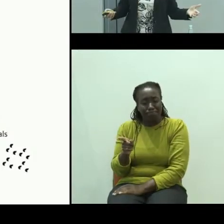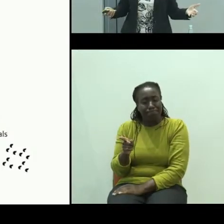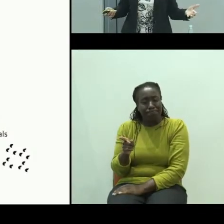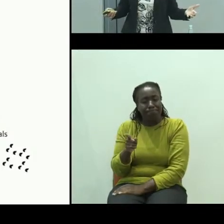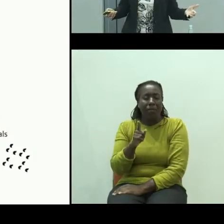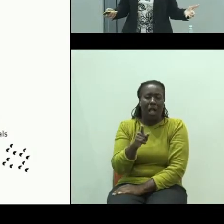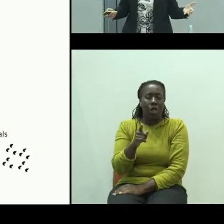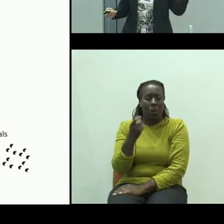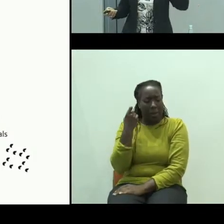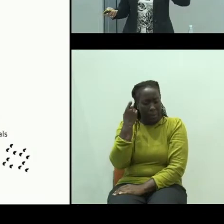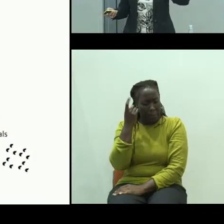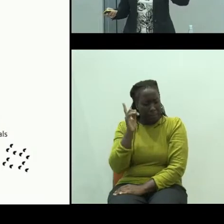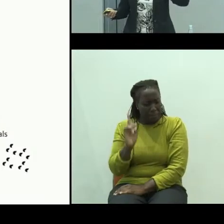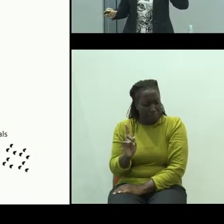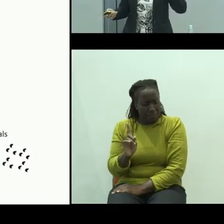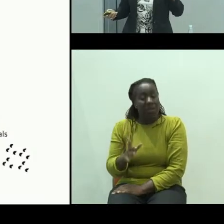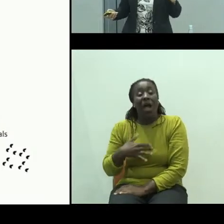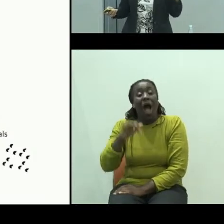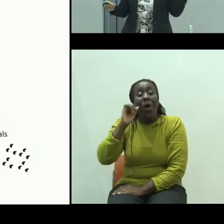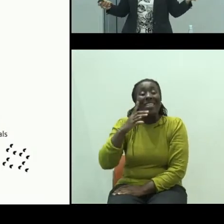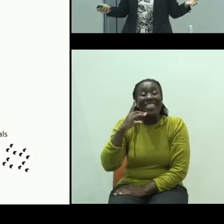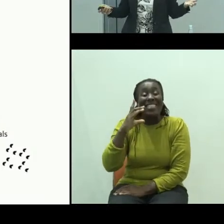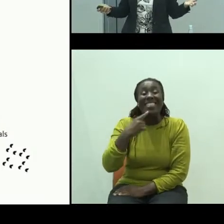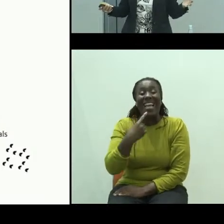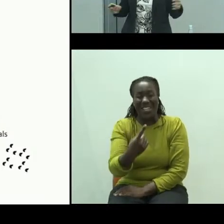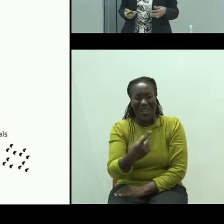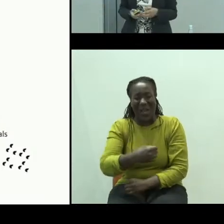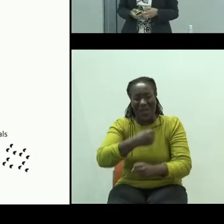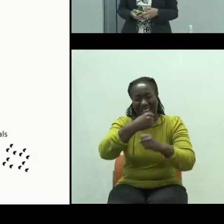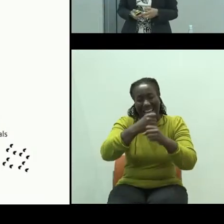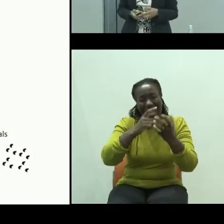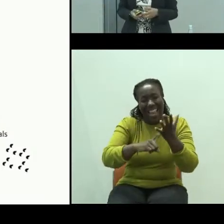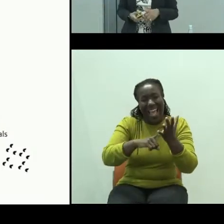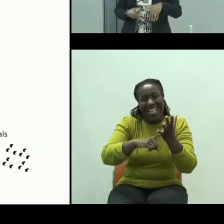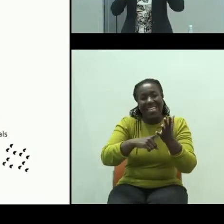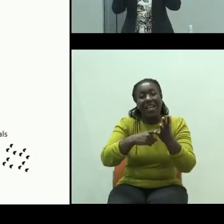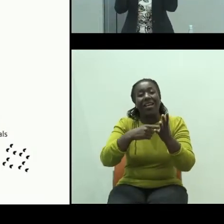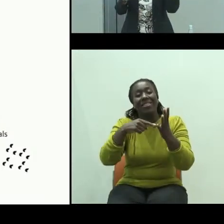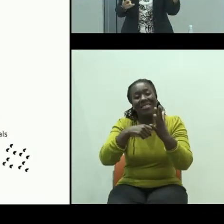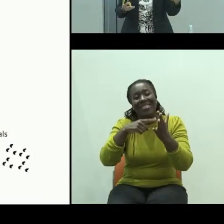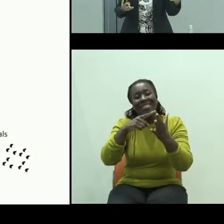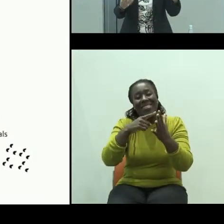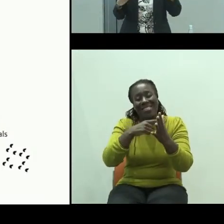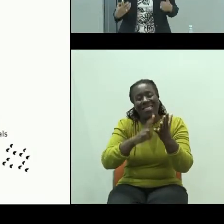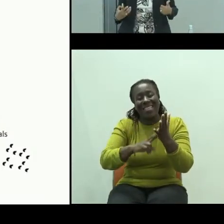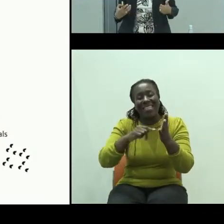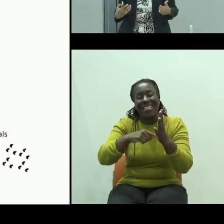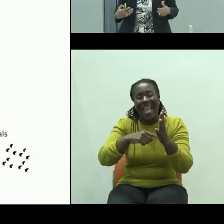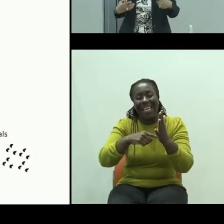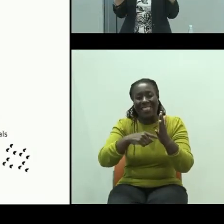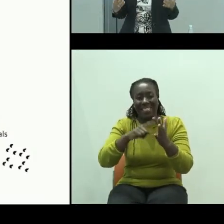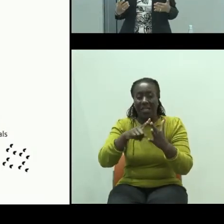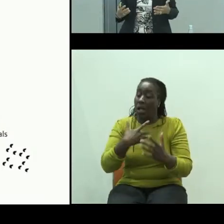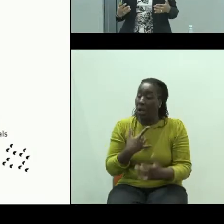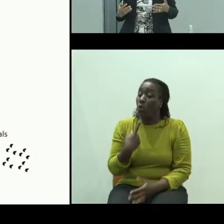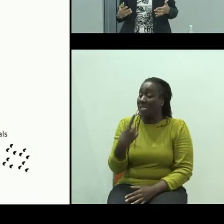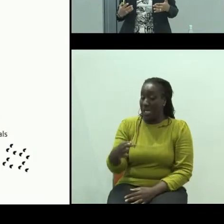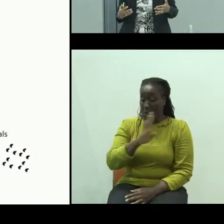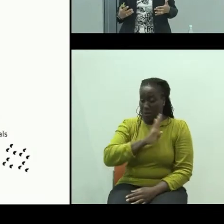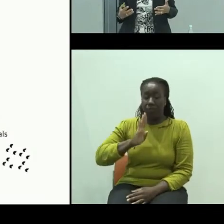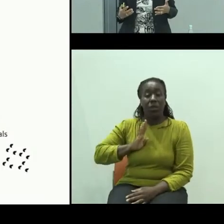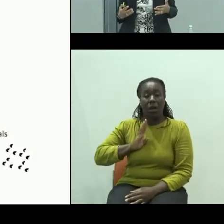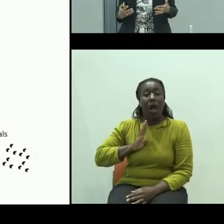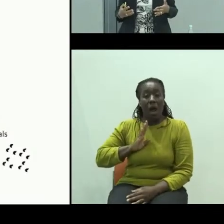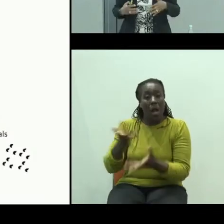you might imagine now, since I said I would tell you why galacturonate was something that we had chosen, when we said to the Army, okay, we want to take this